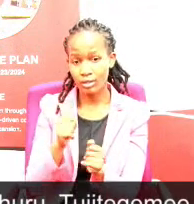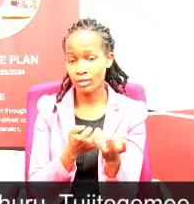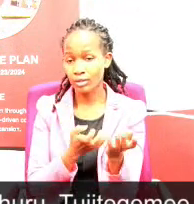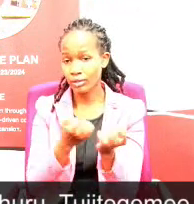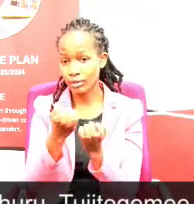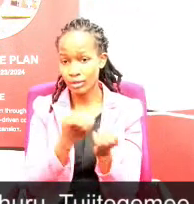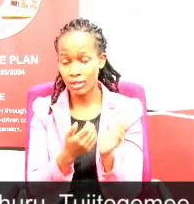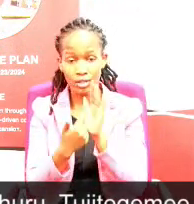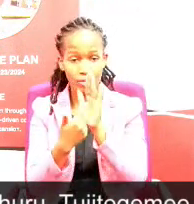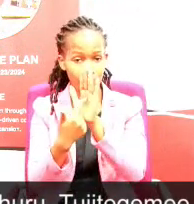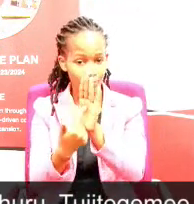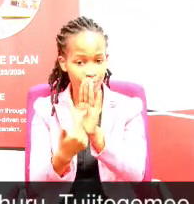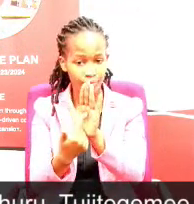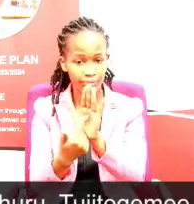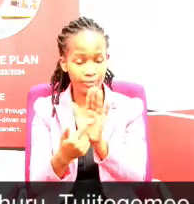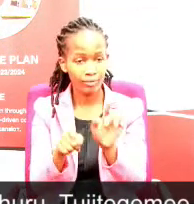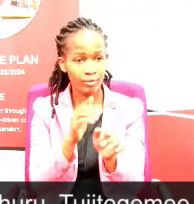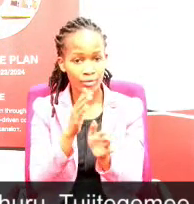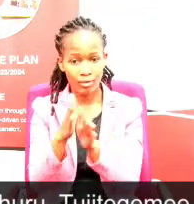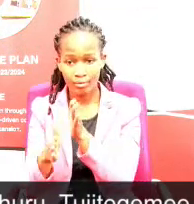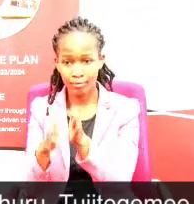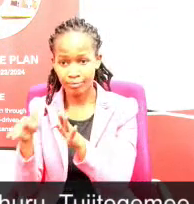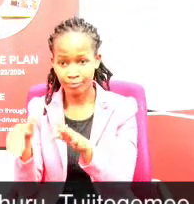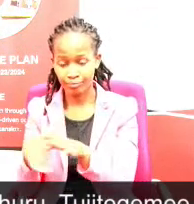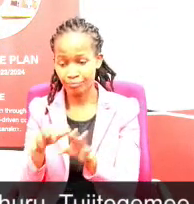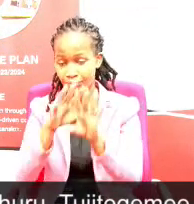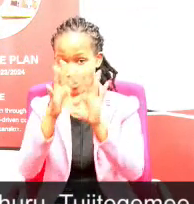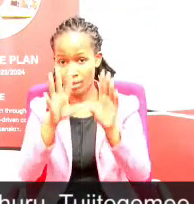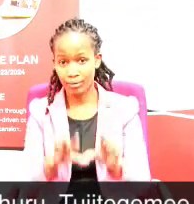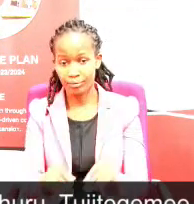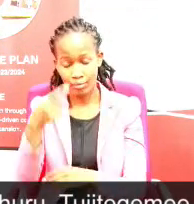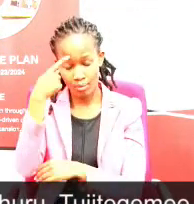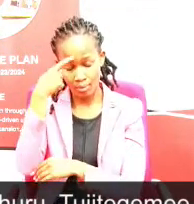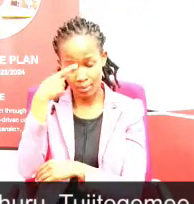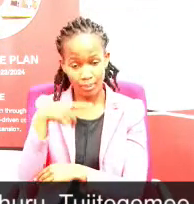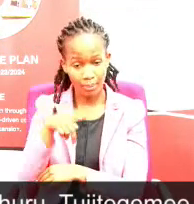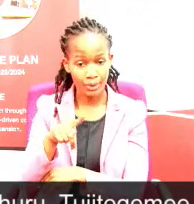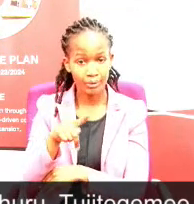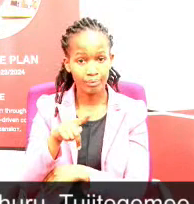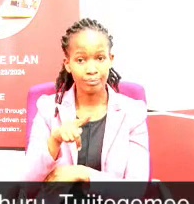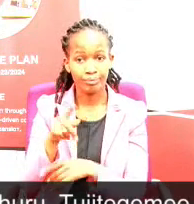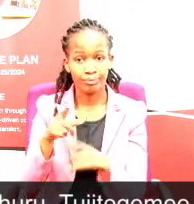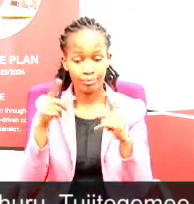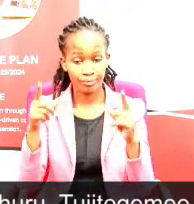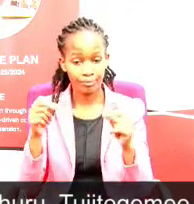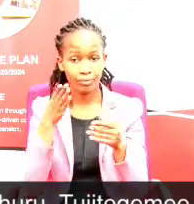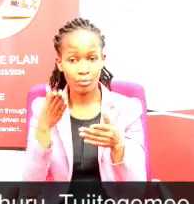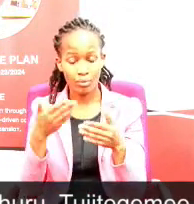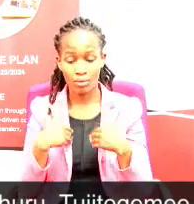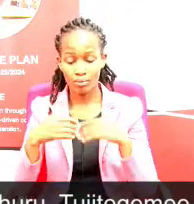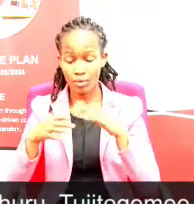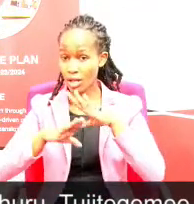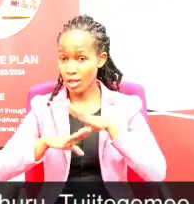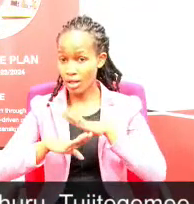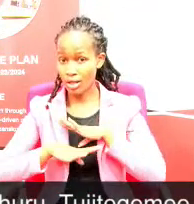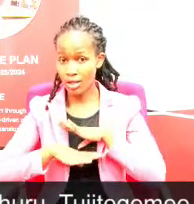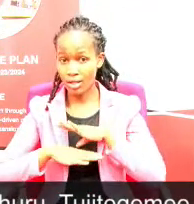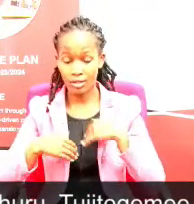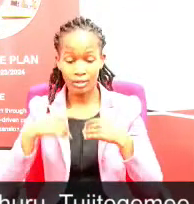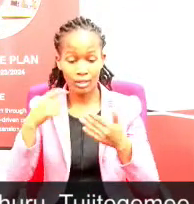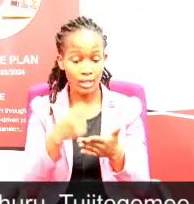indicators, as outlined in the budget policy statement, will be there, that there will be enough resources to undertake the